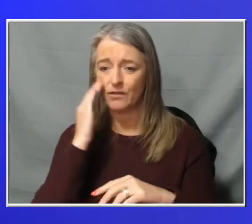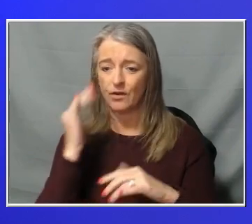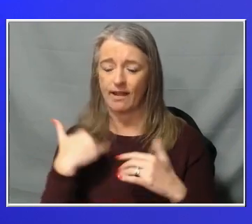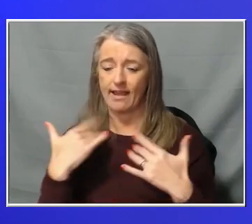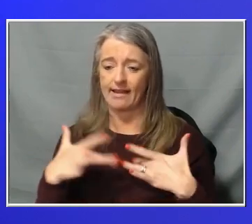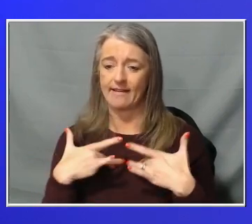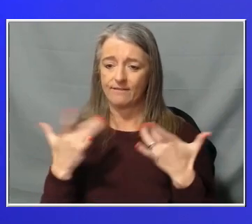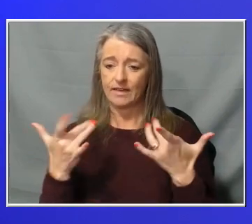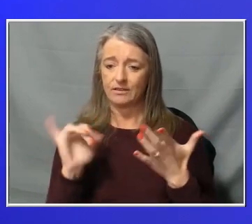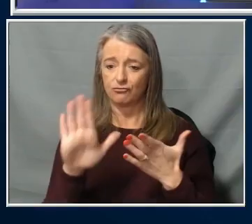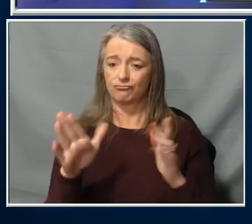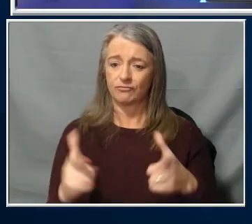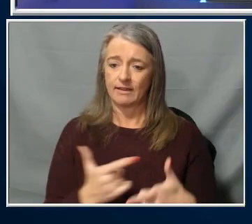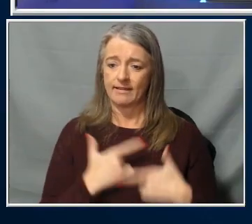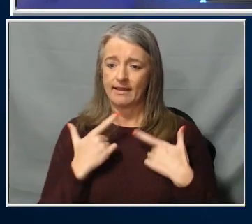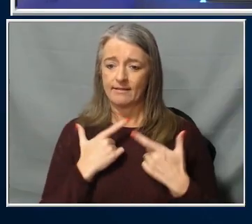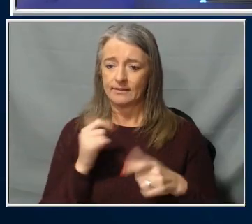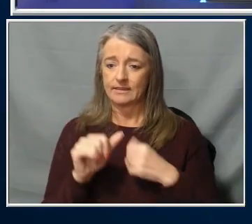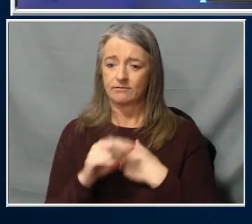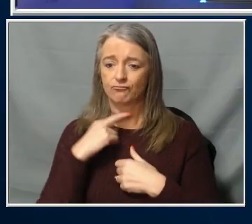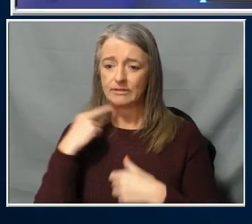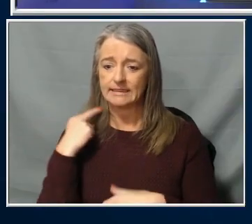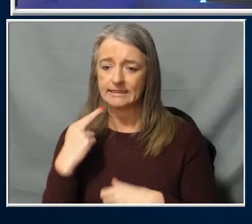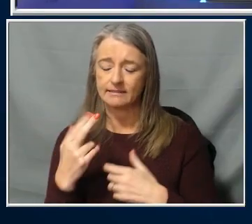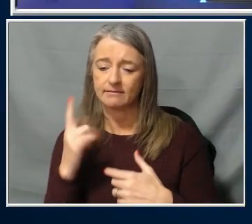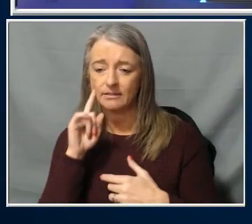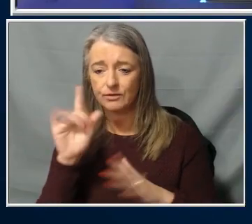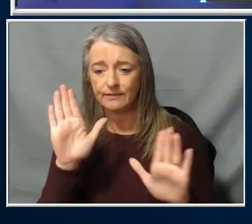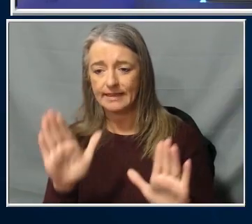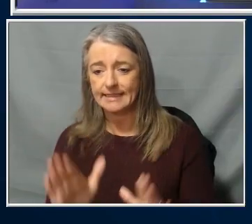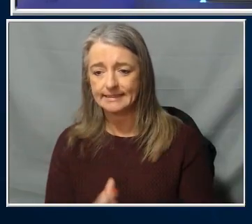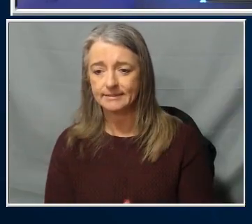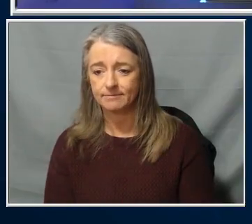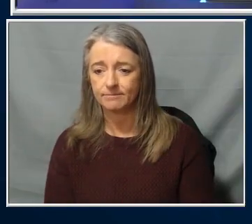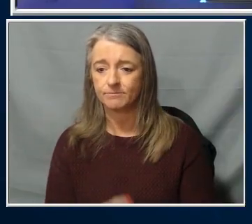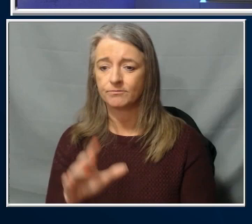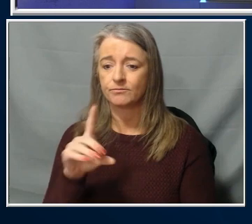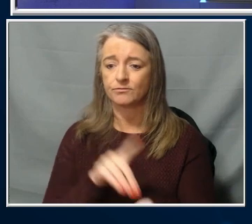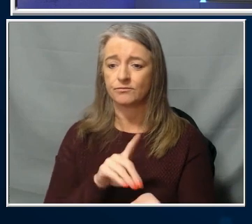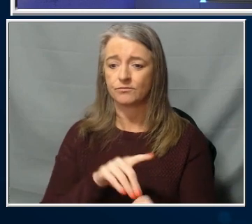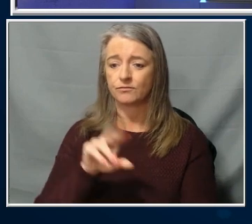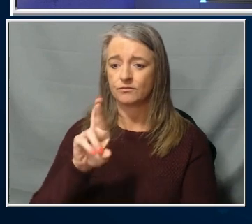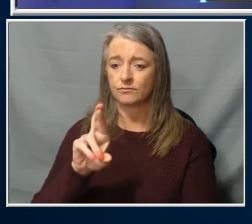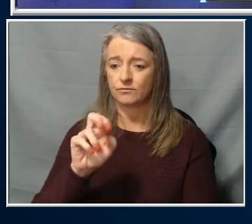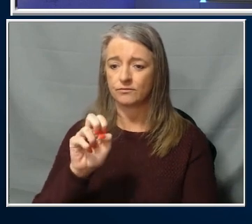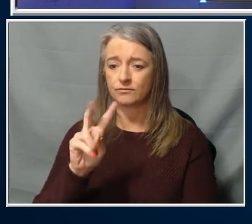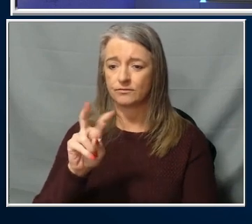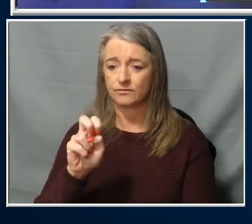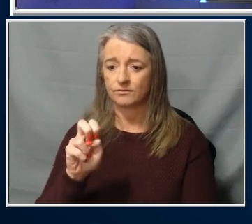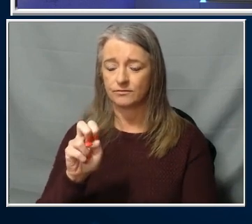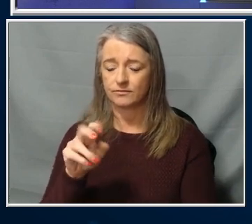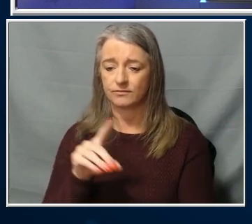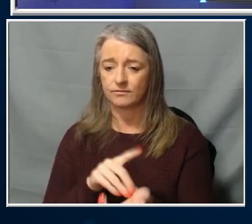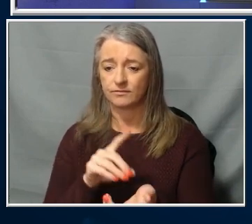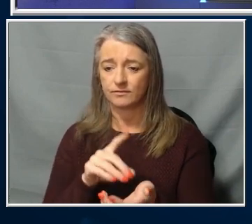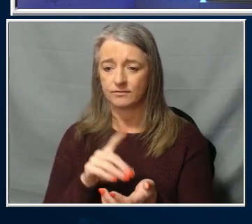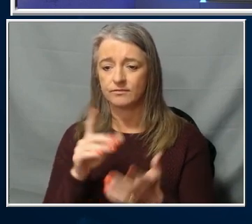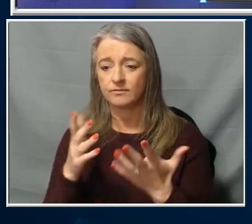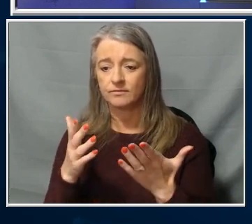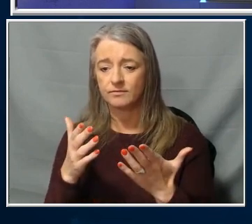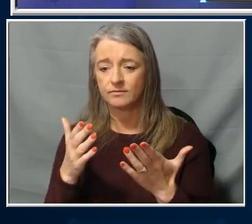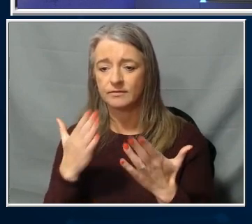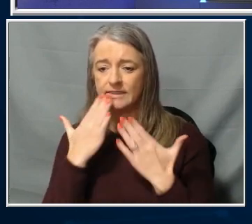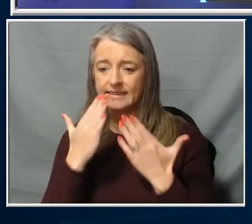in her life that put her life at risk. I think that's fantastic. Dr. Reeves. My takeaway is I want to thank Ashlyn for being a